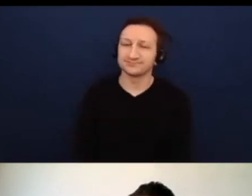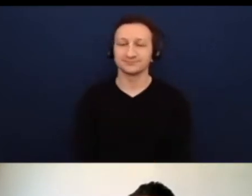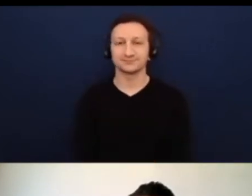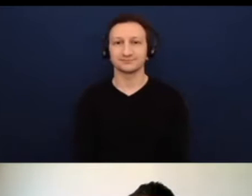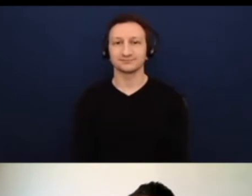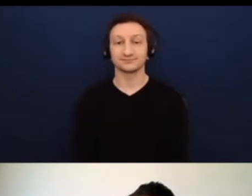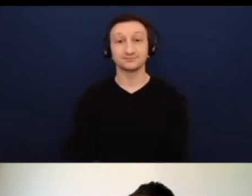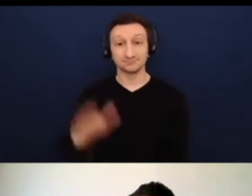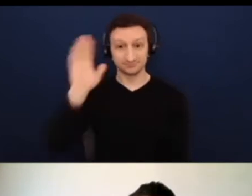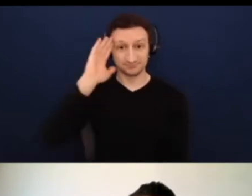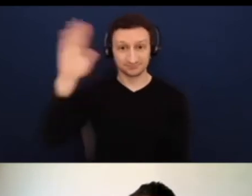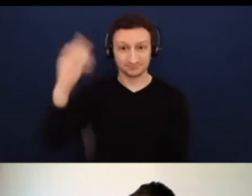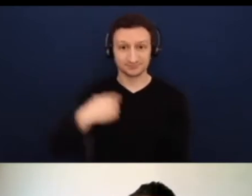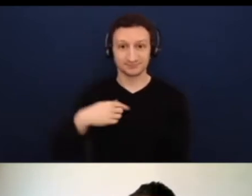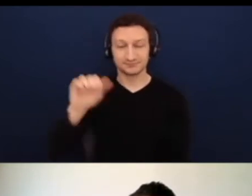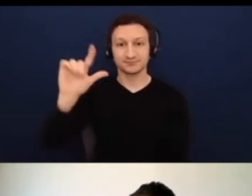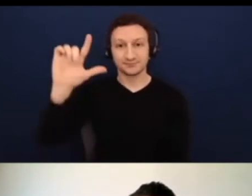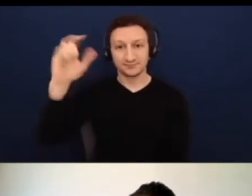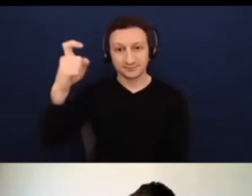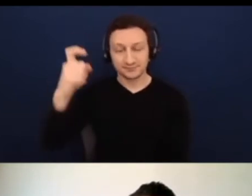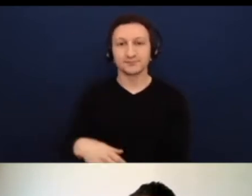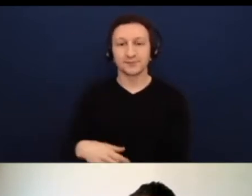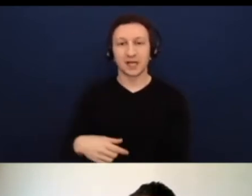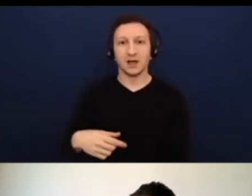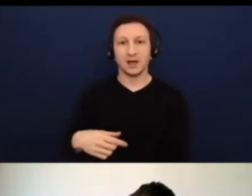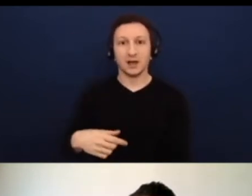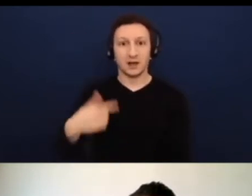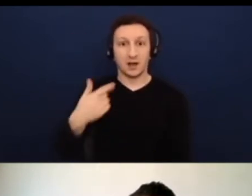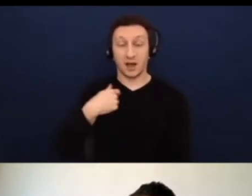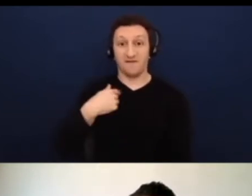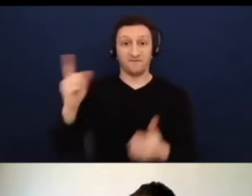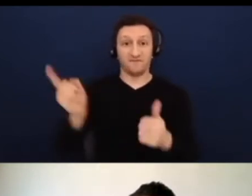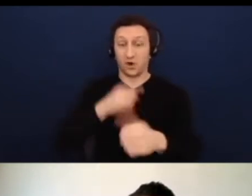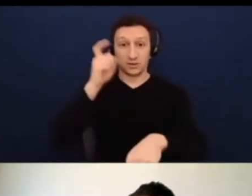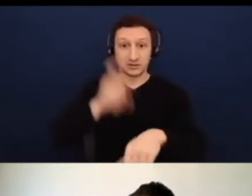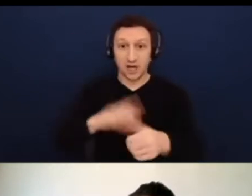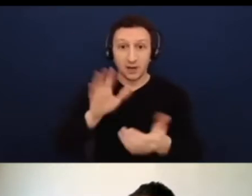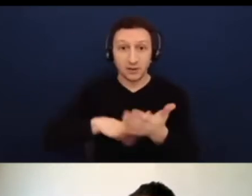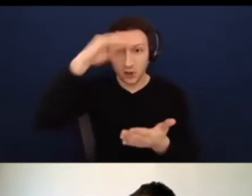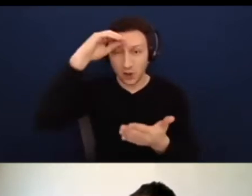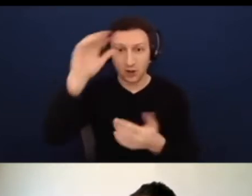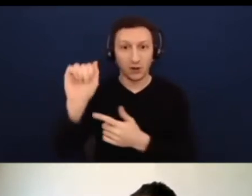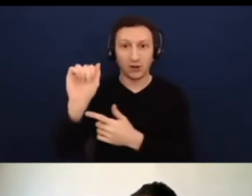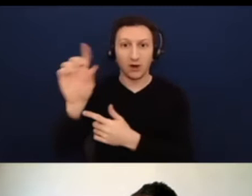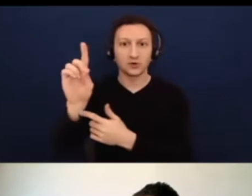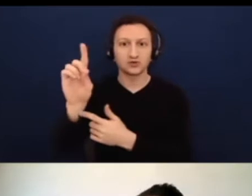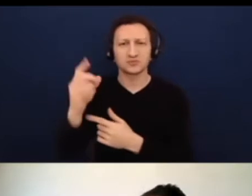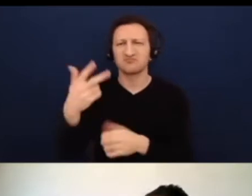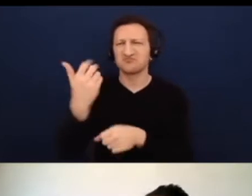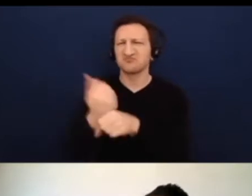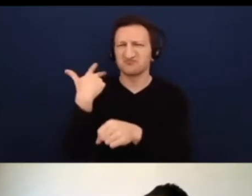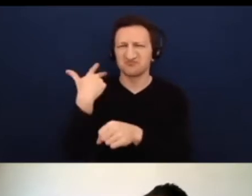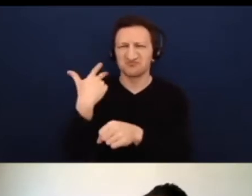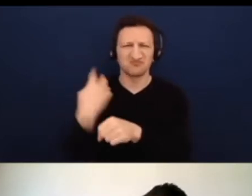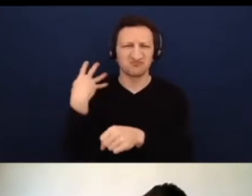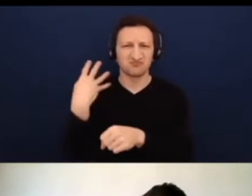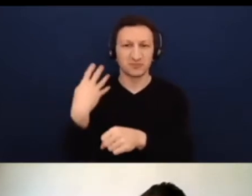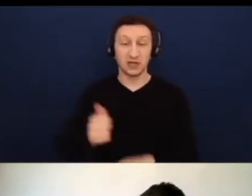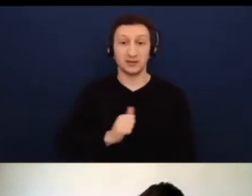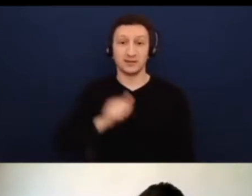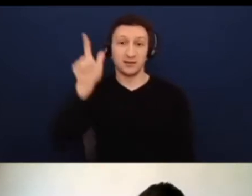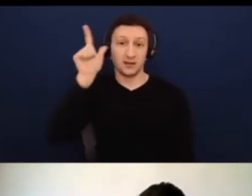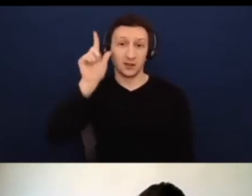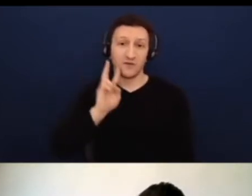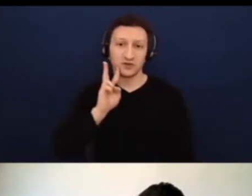so I discovered audio description about 3 or 4 years ago, and I'm low vision. I'm not